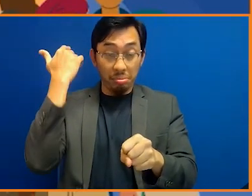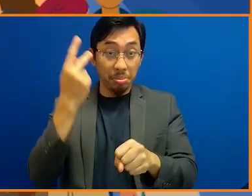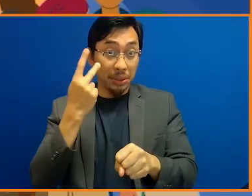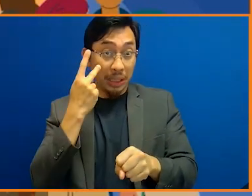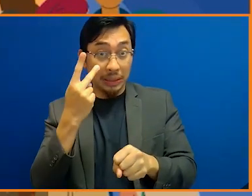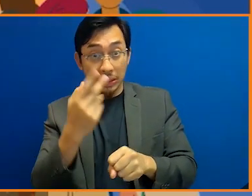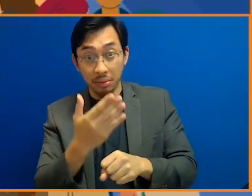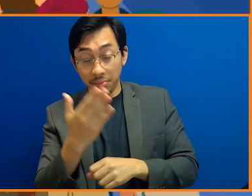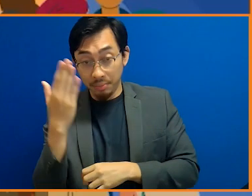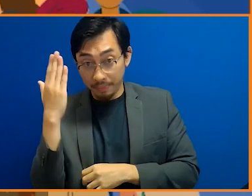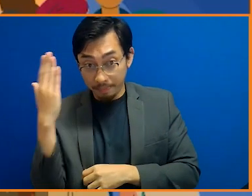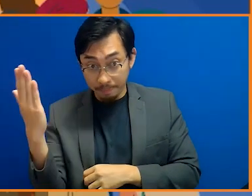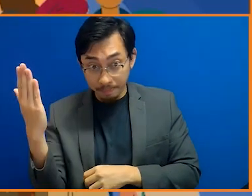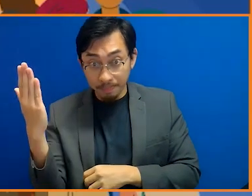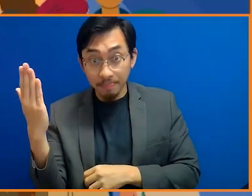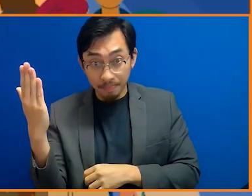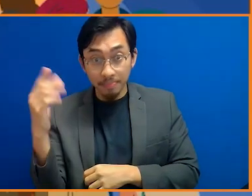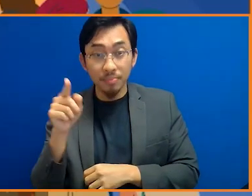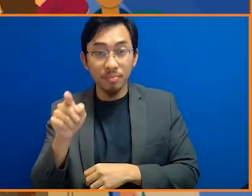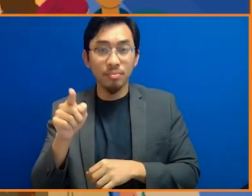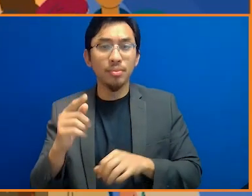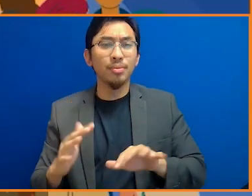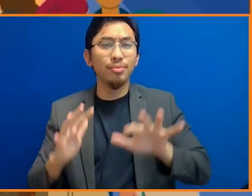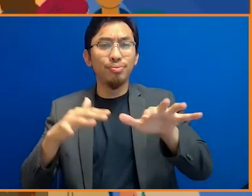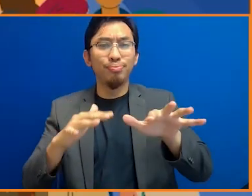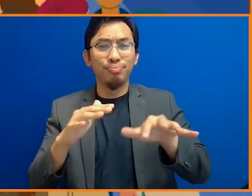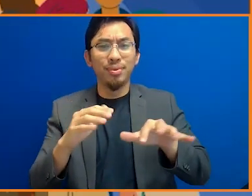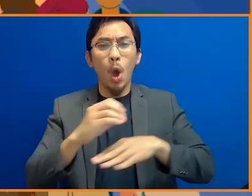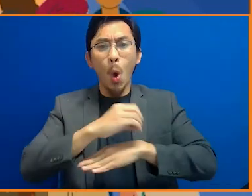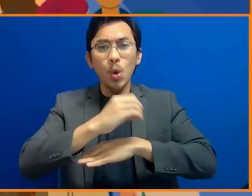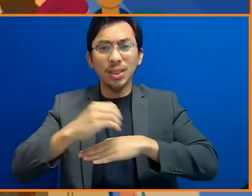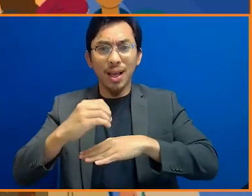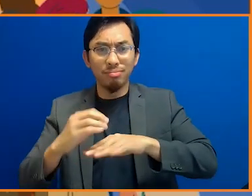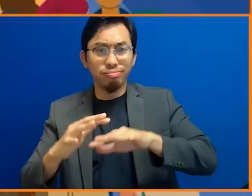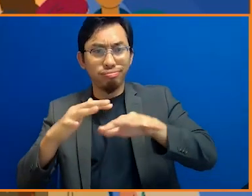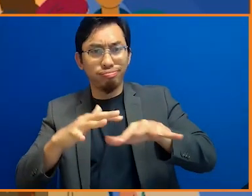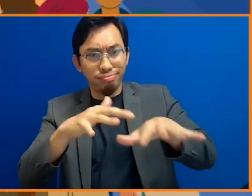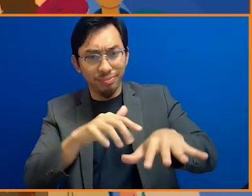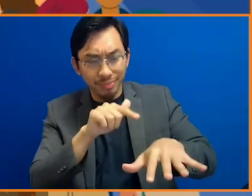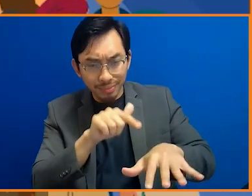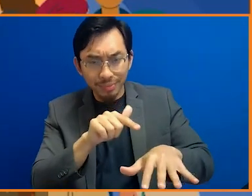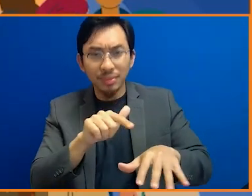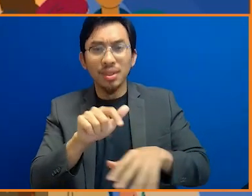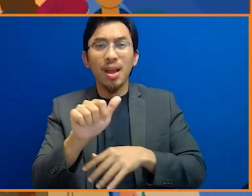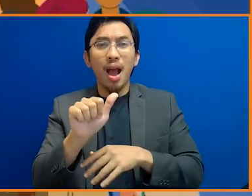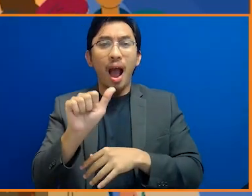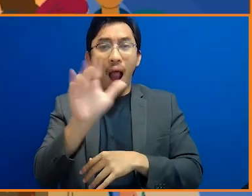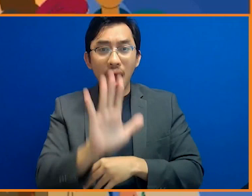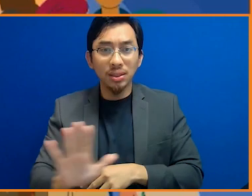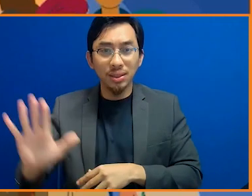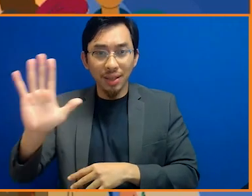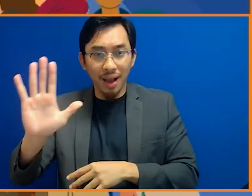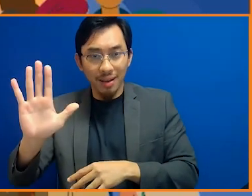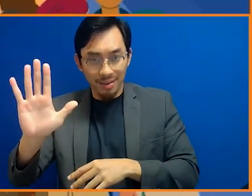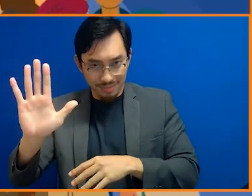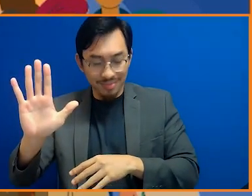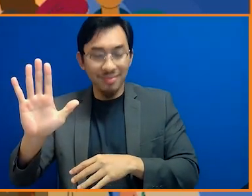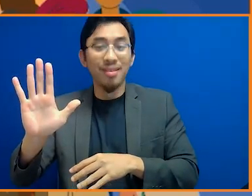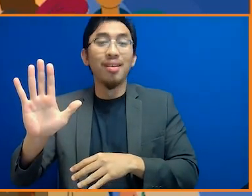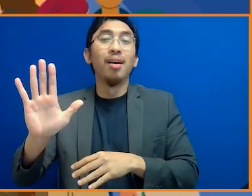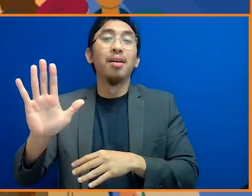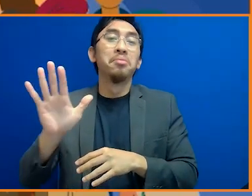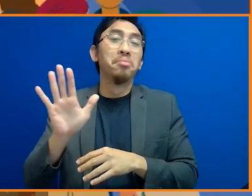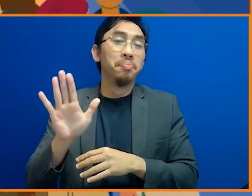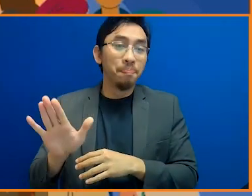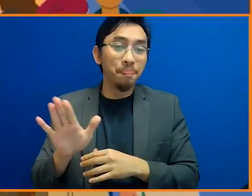ago. So you can see that actually it's not only in Indian Ocean or in Japan, but areas